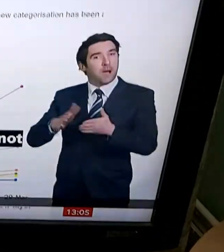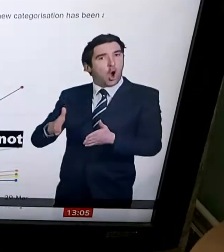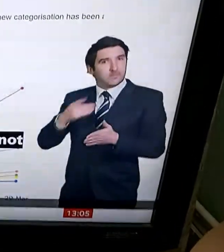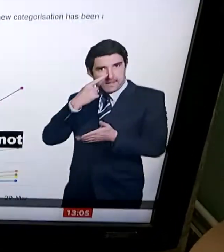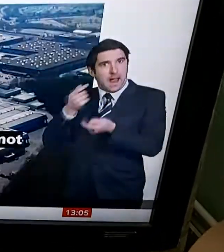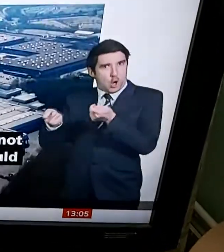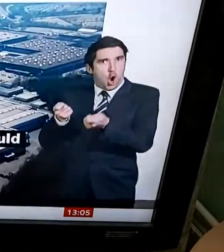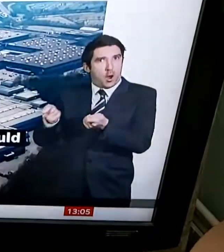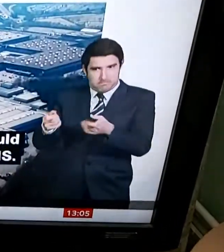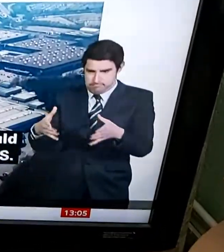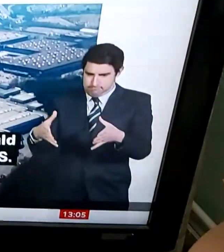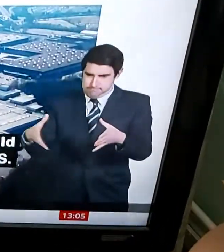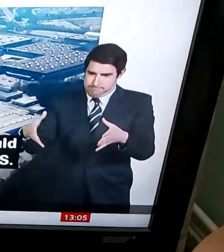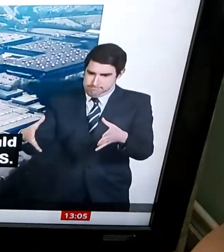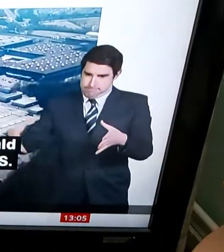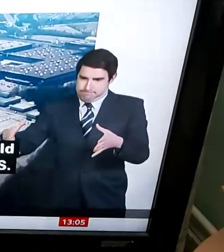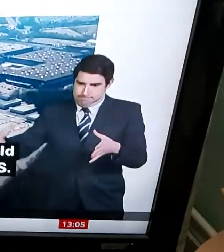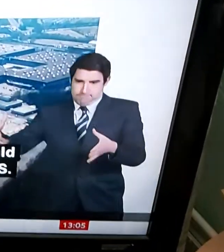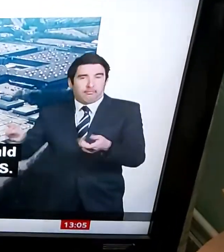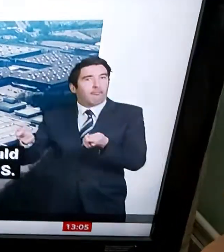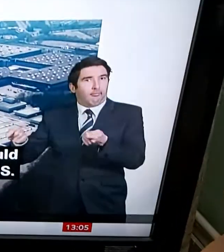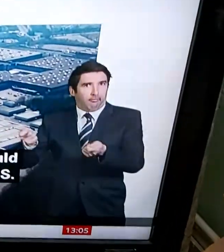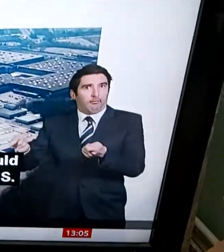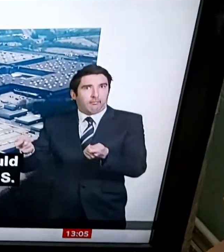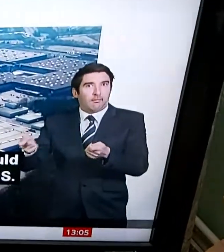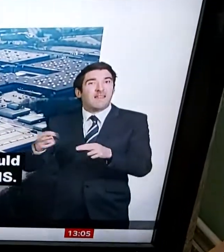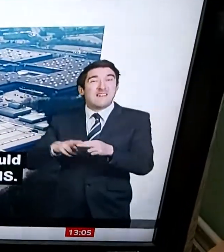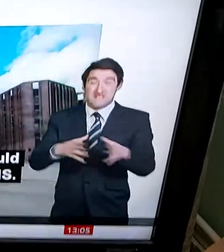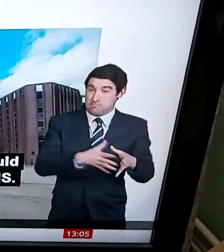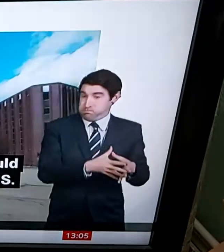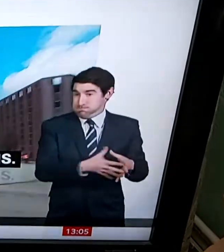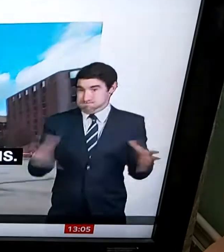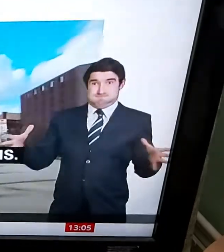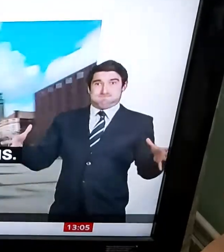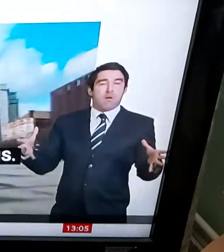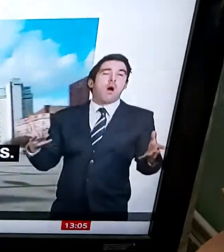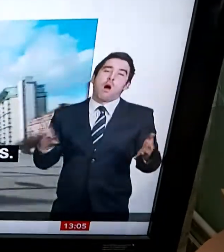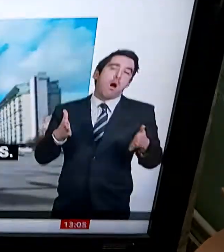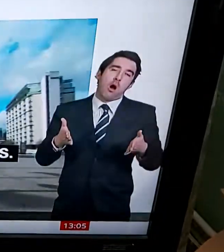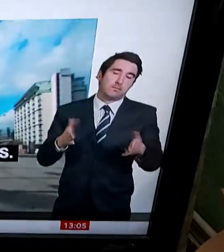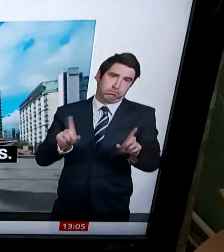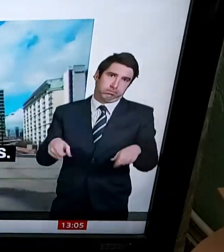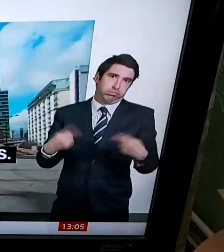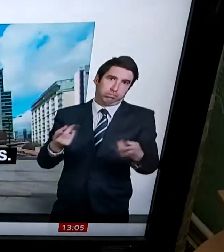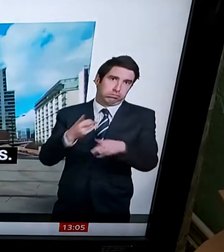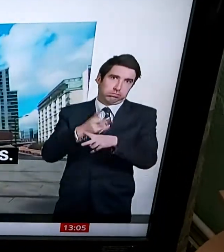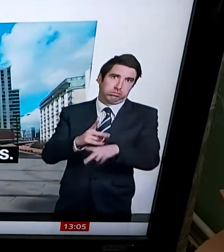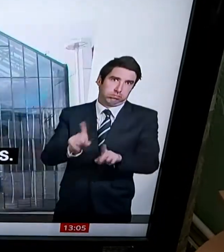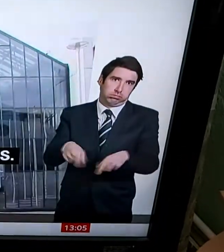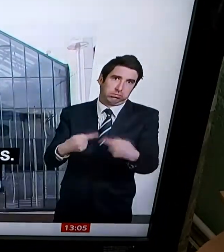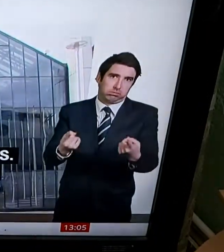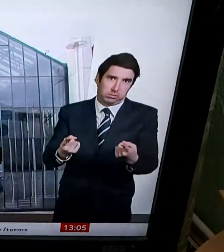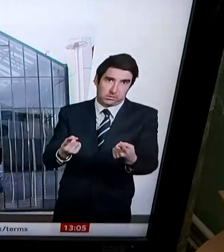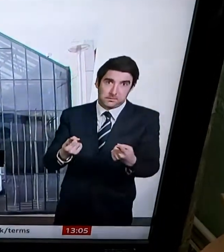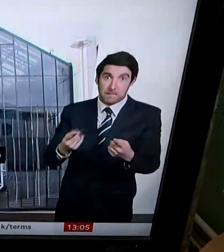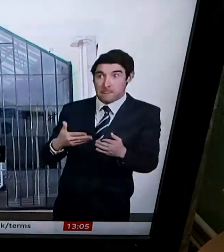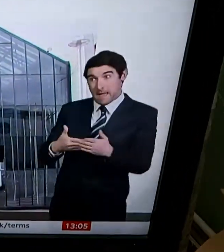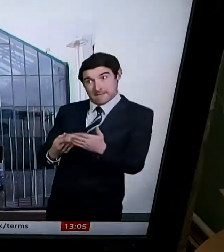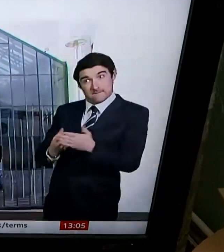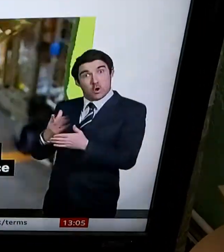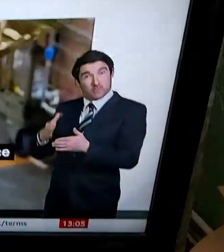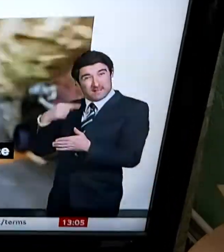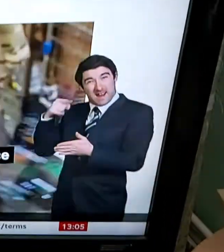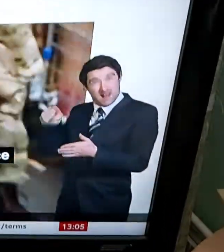NHS. Nightingale field hospitals are being put together at conference centres in Manchester and also in